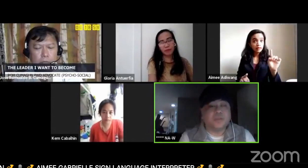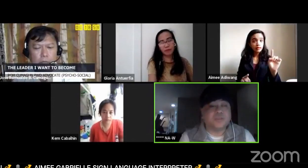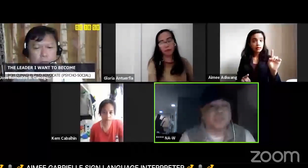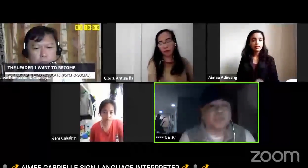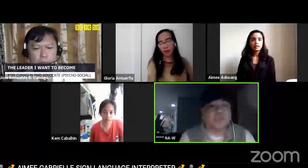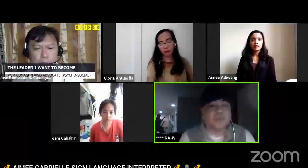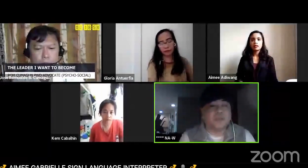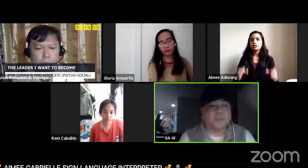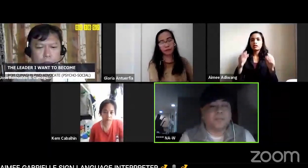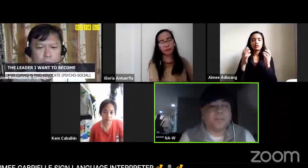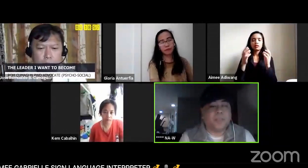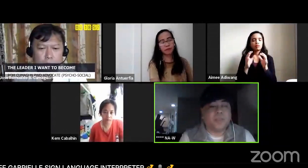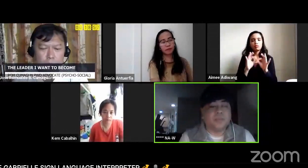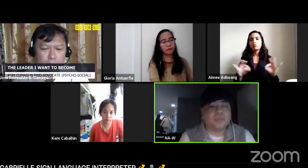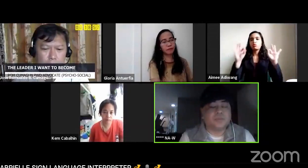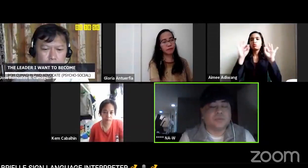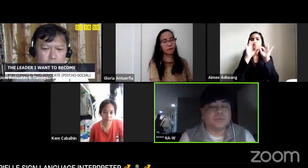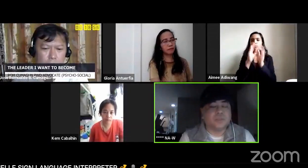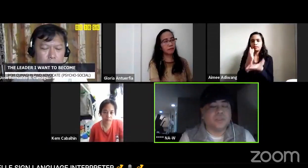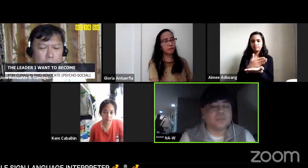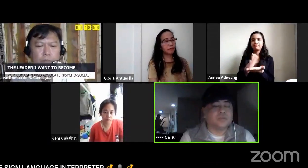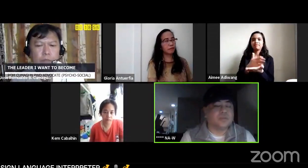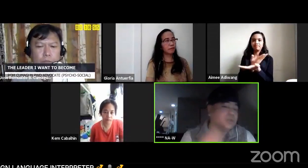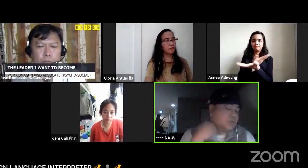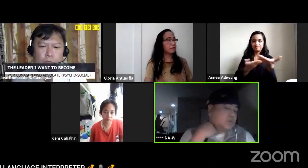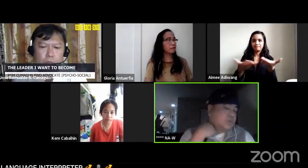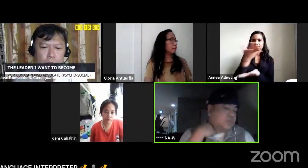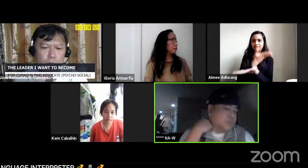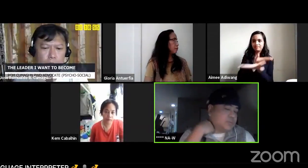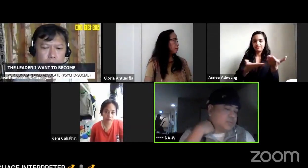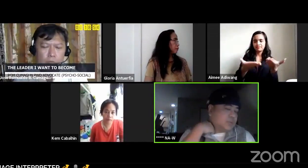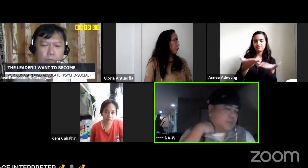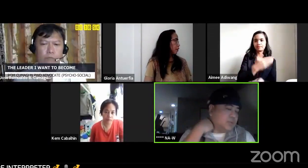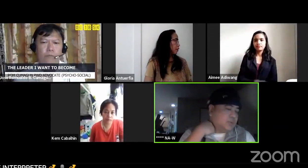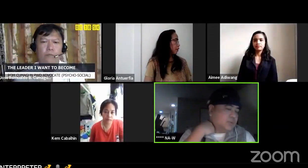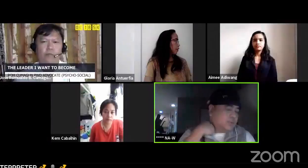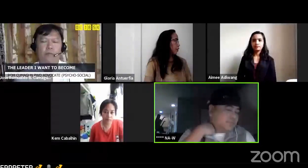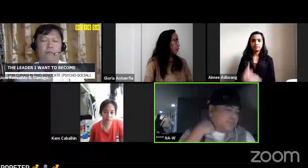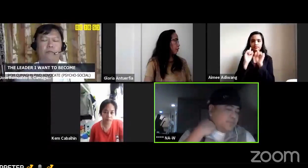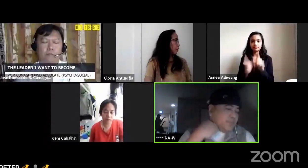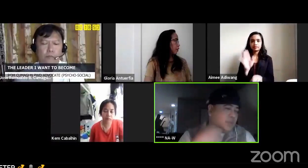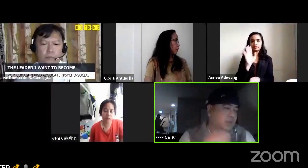are worth sharing. So in answer to your question,